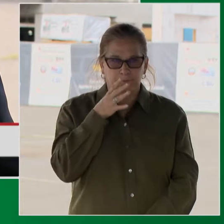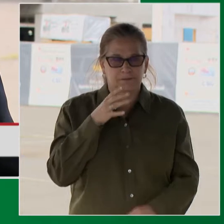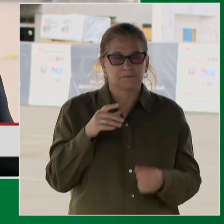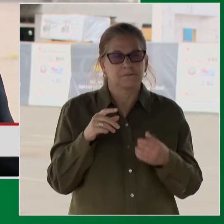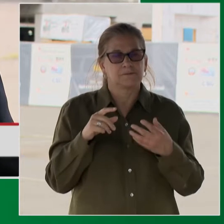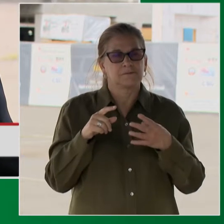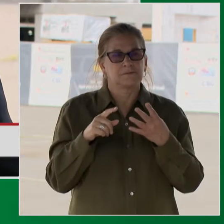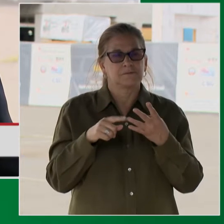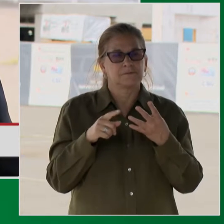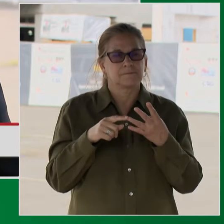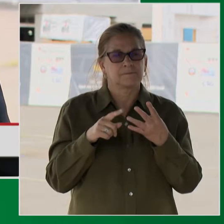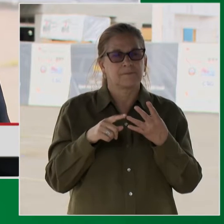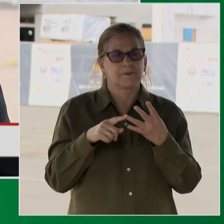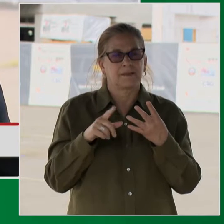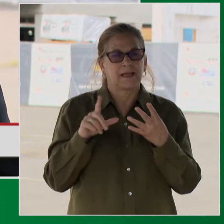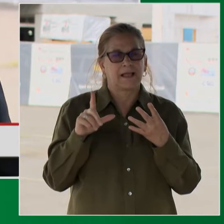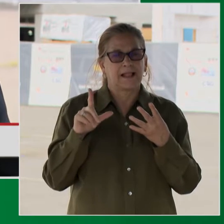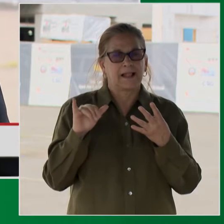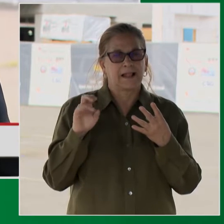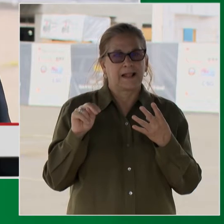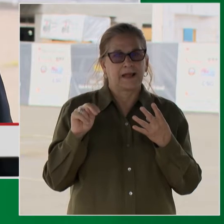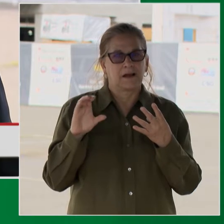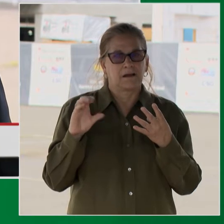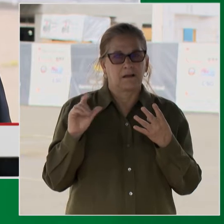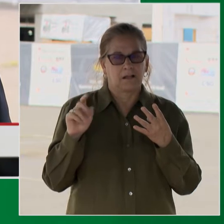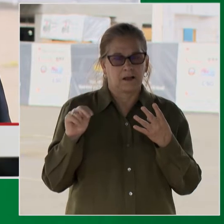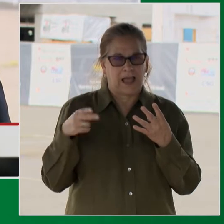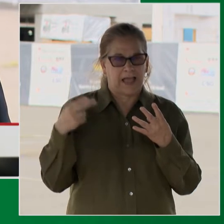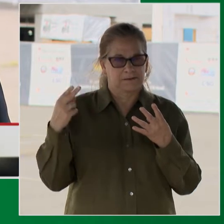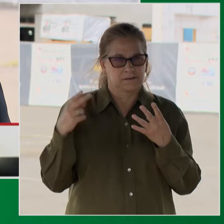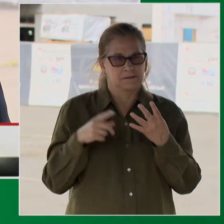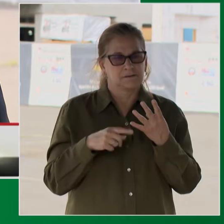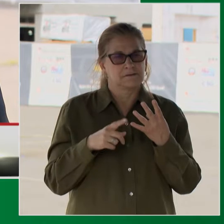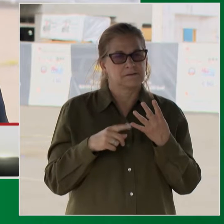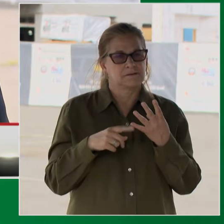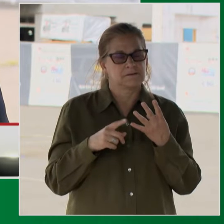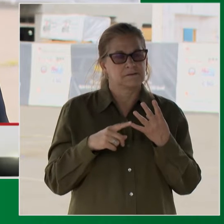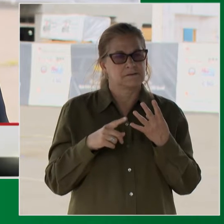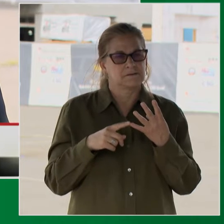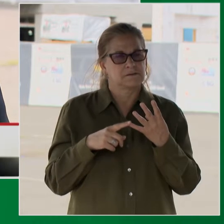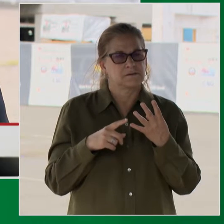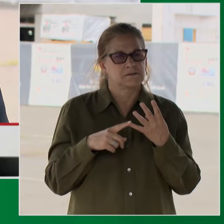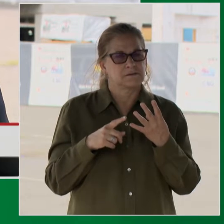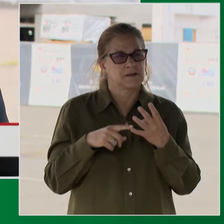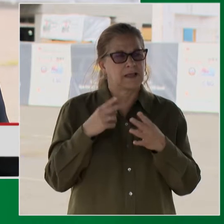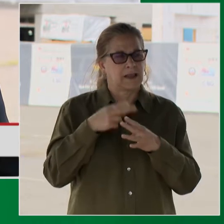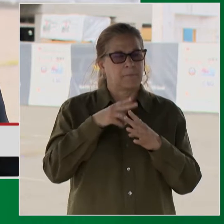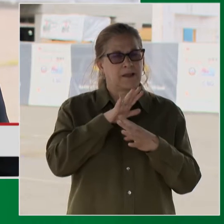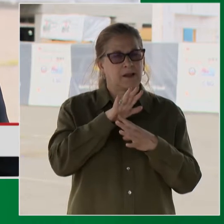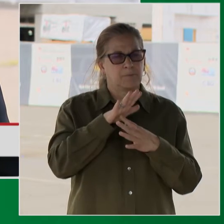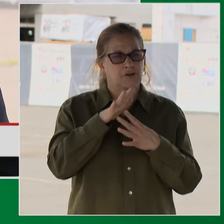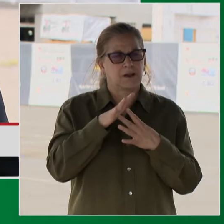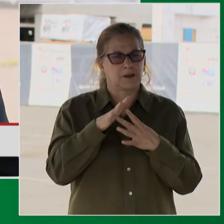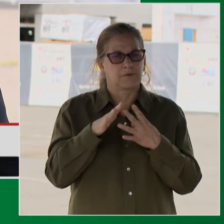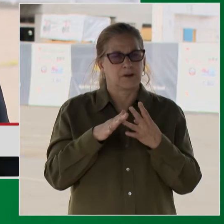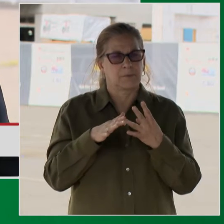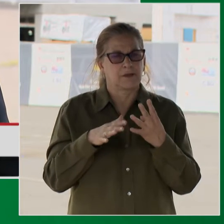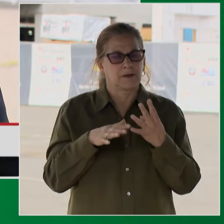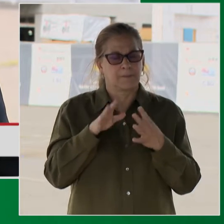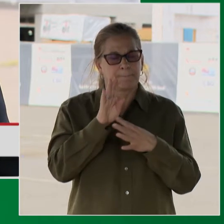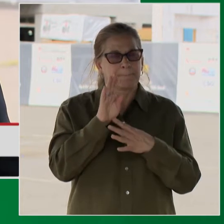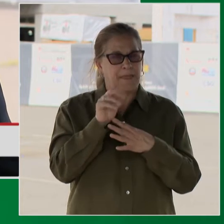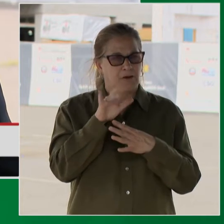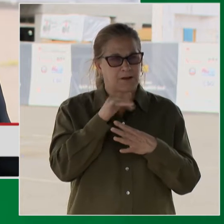able to move all 4 projects forward. Barry Farm, we are actually working on the infrastructure right now, so